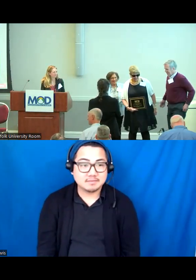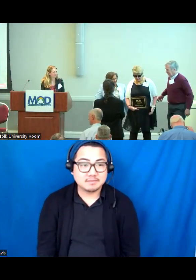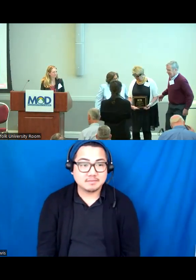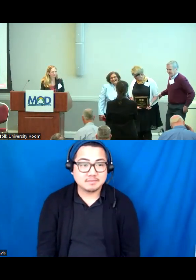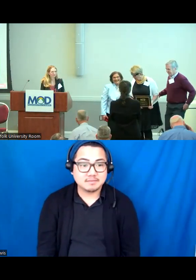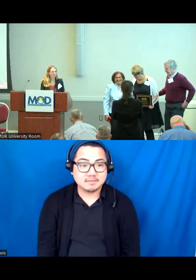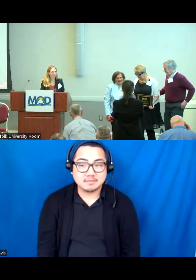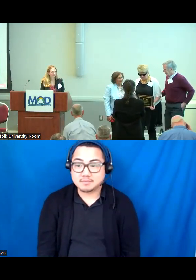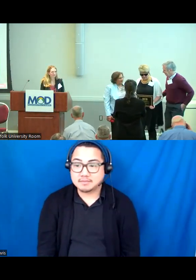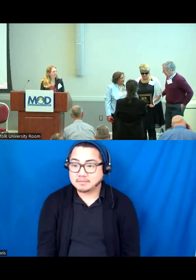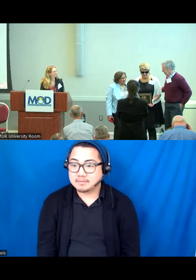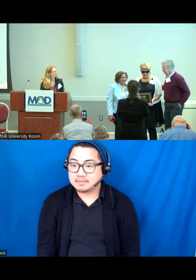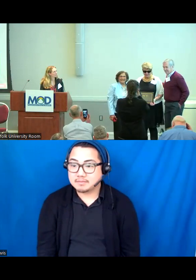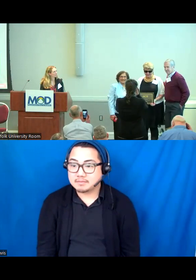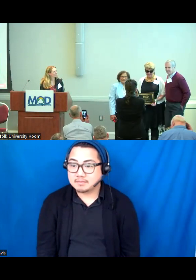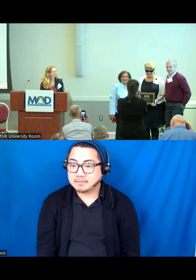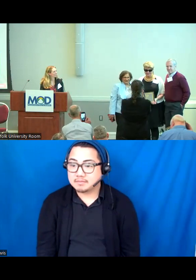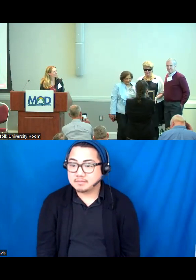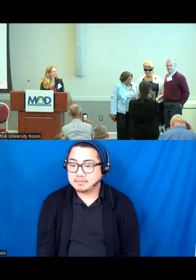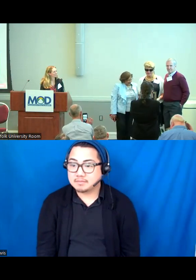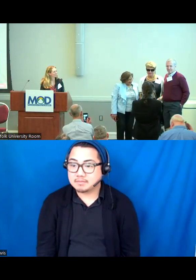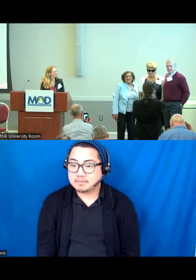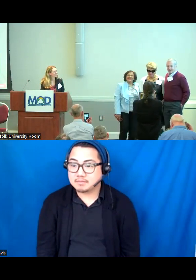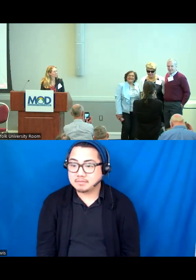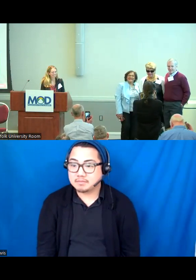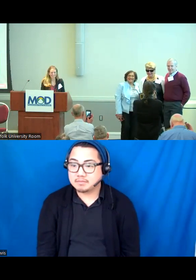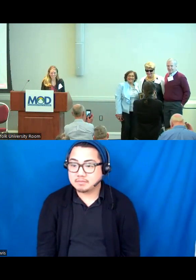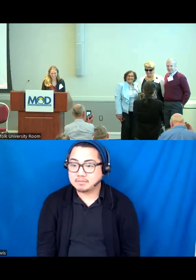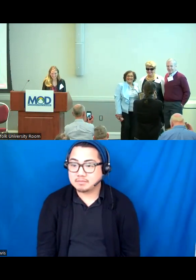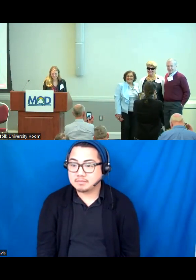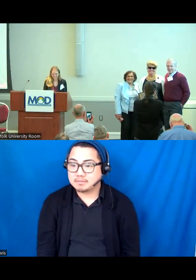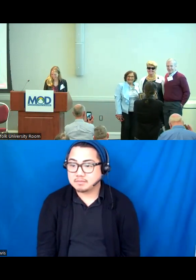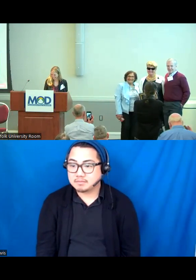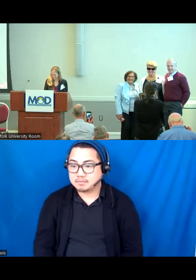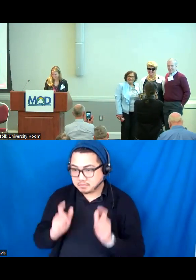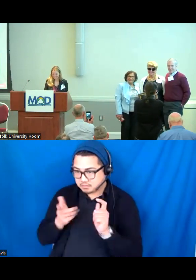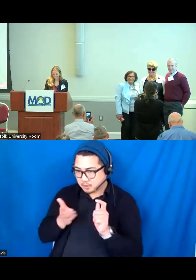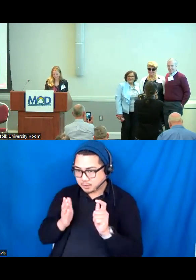There we go. Oh, but yeah, I'll just hold it up. All right.